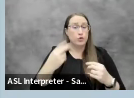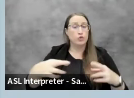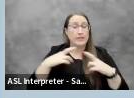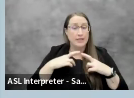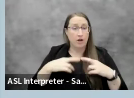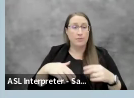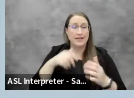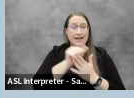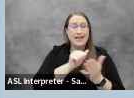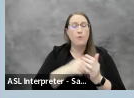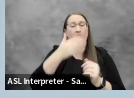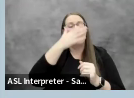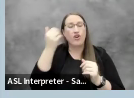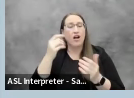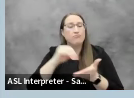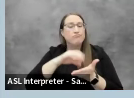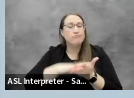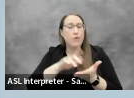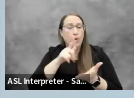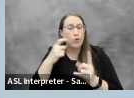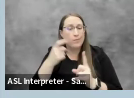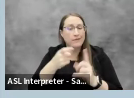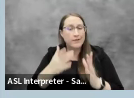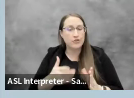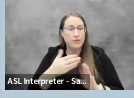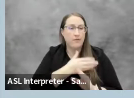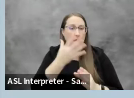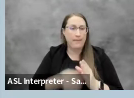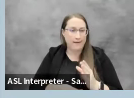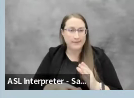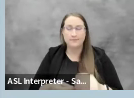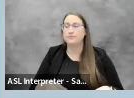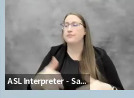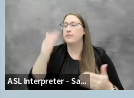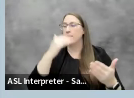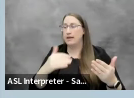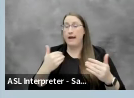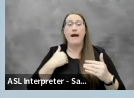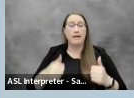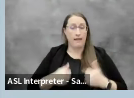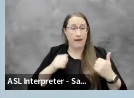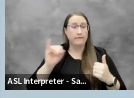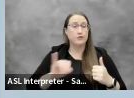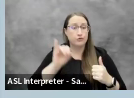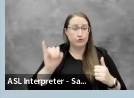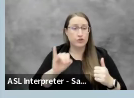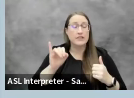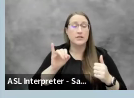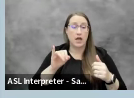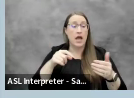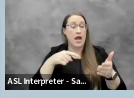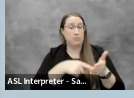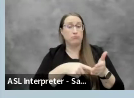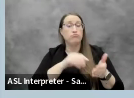his beneficiary designation page, unfortunately, before his passing. He had life insurance And while he did name his